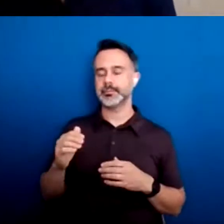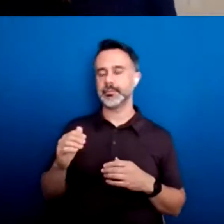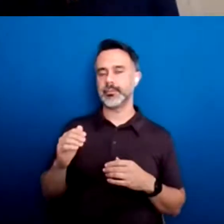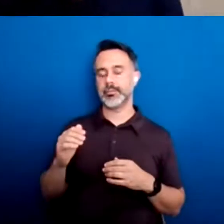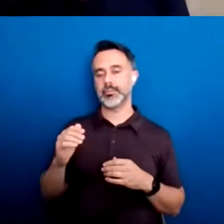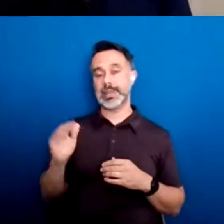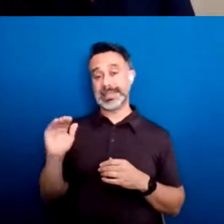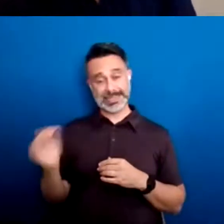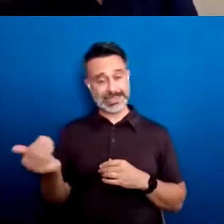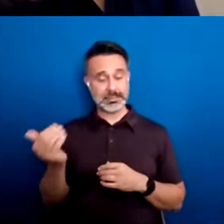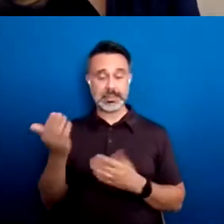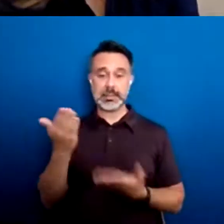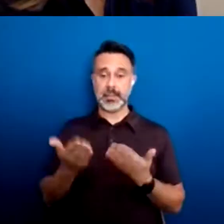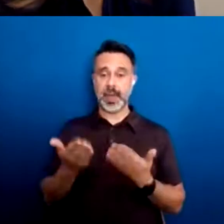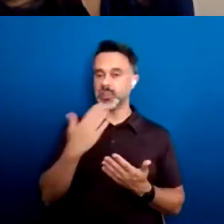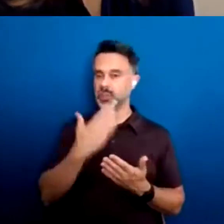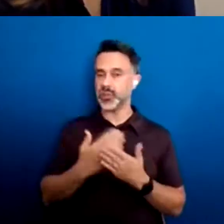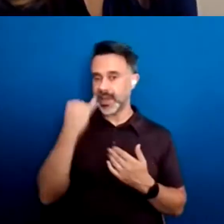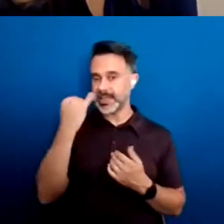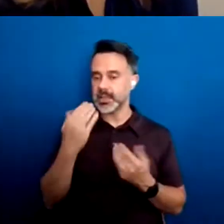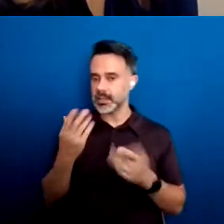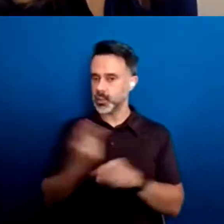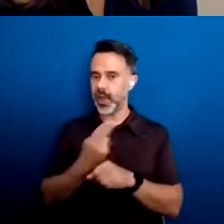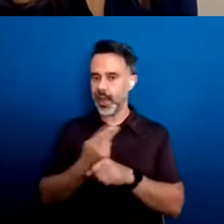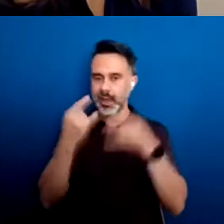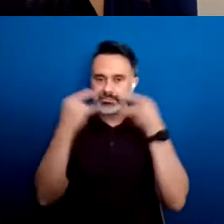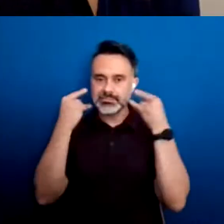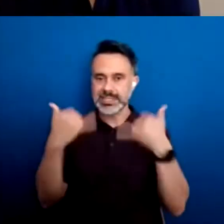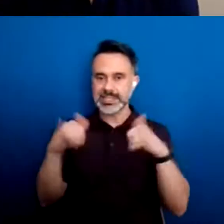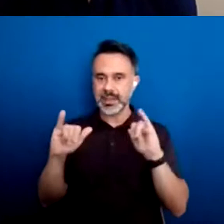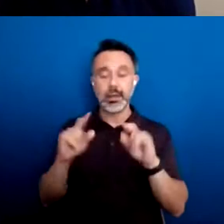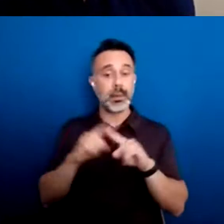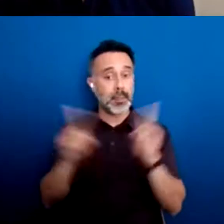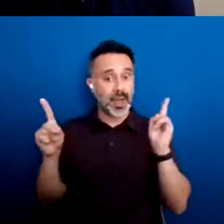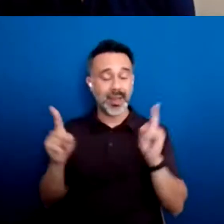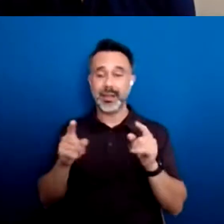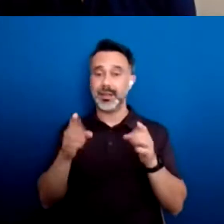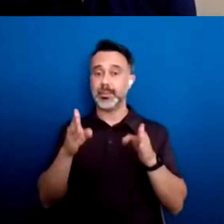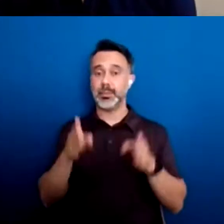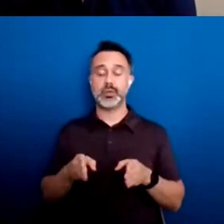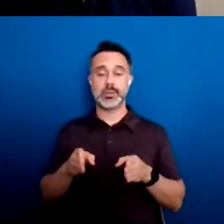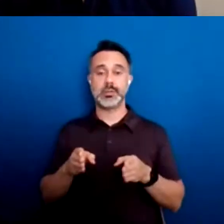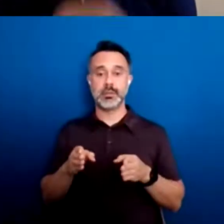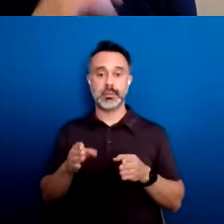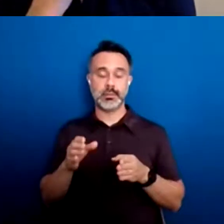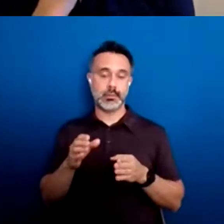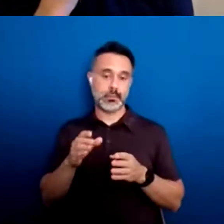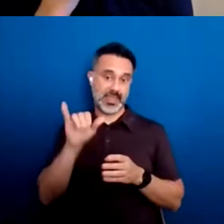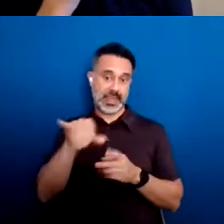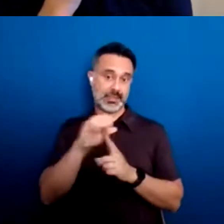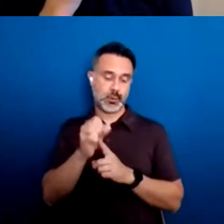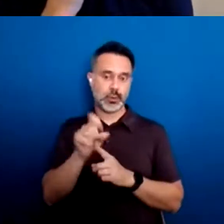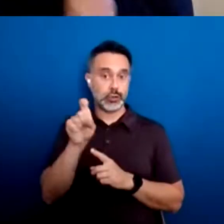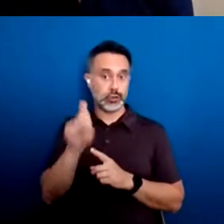a reasonable thing as well. But somebody like that should respond well to the vaccine. And once you're